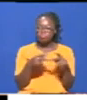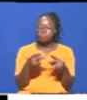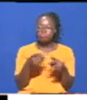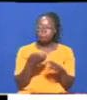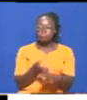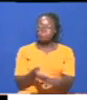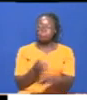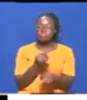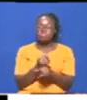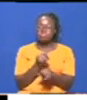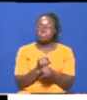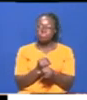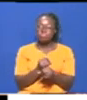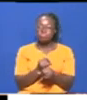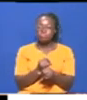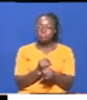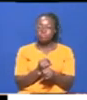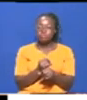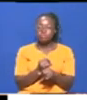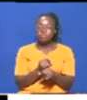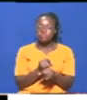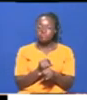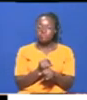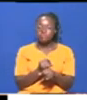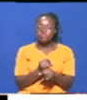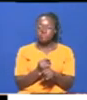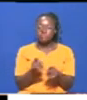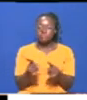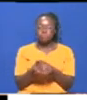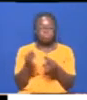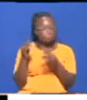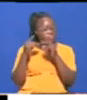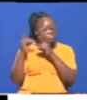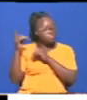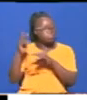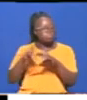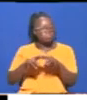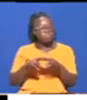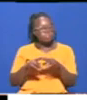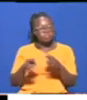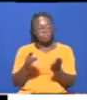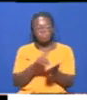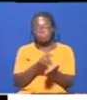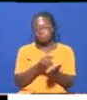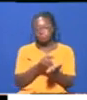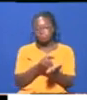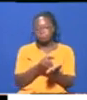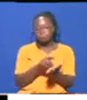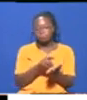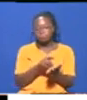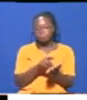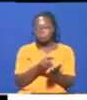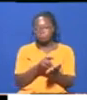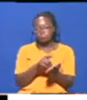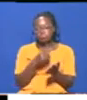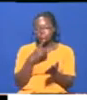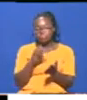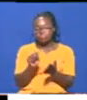It's having the it also depend on the doctors, and so we are